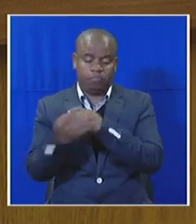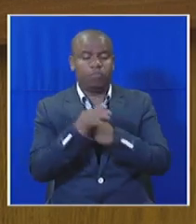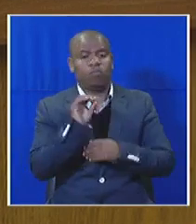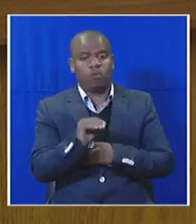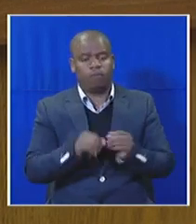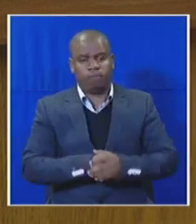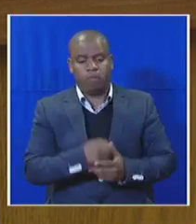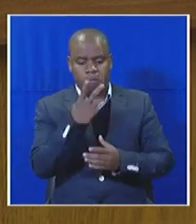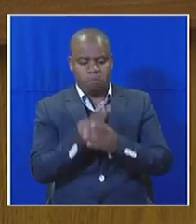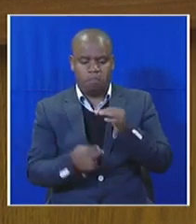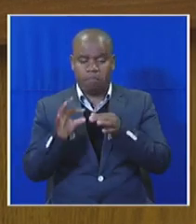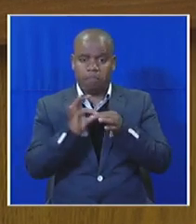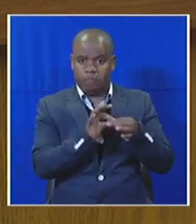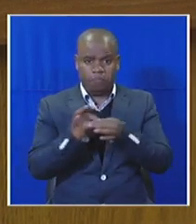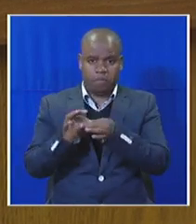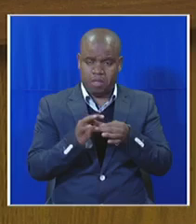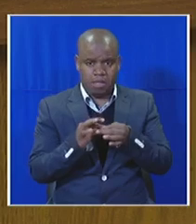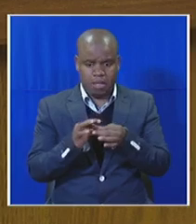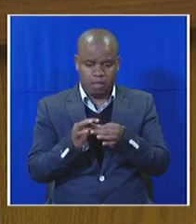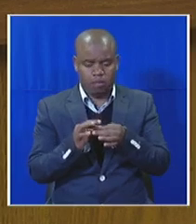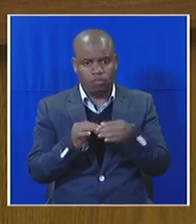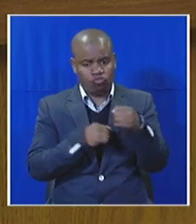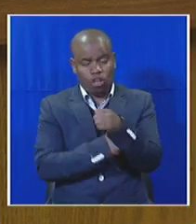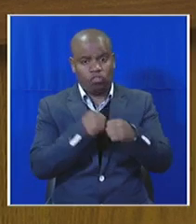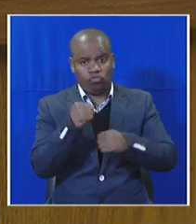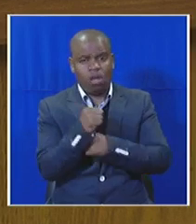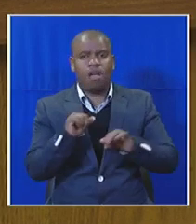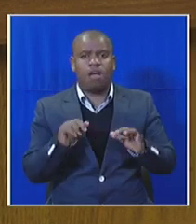Bilateral relations are structured through